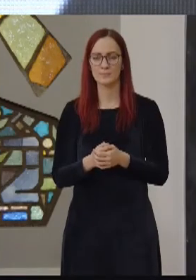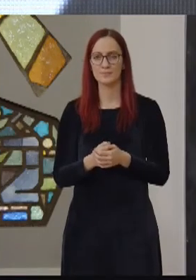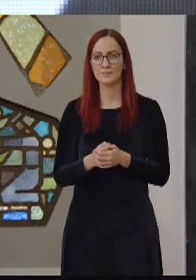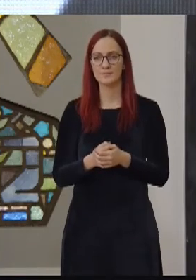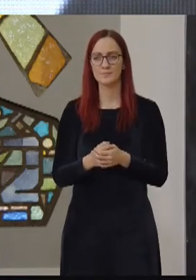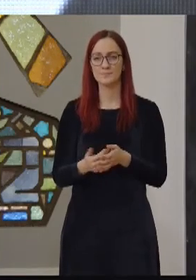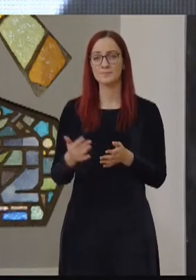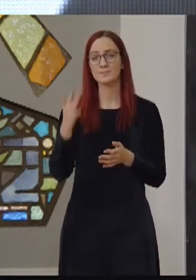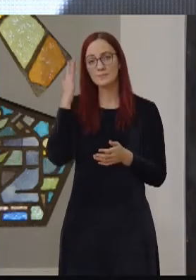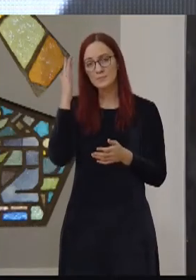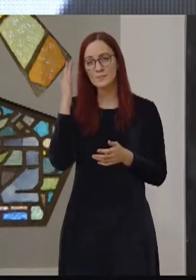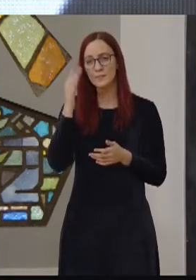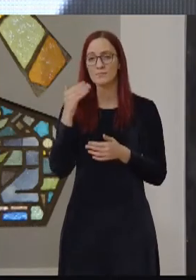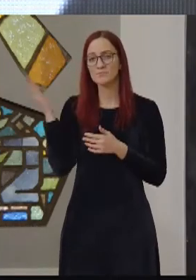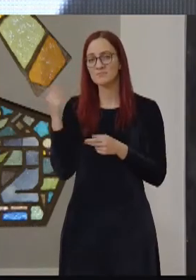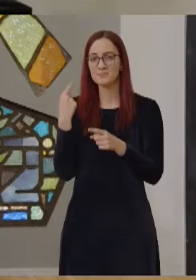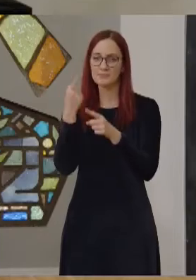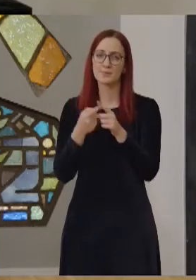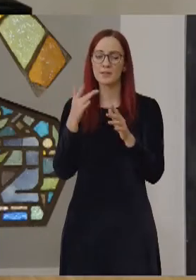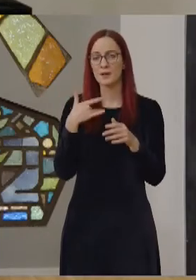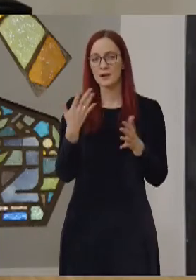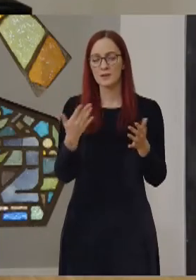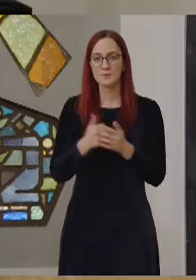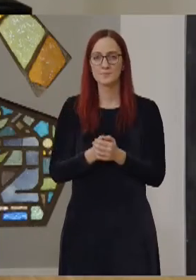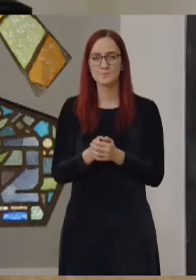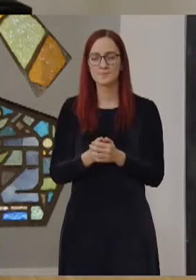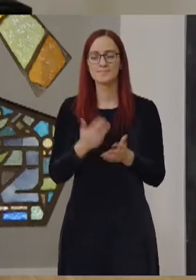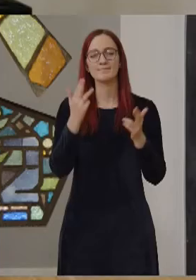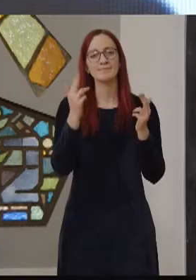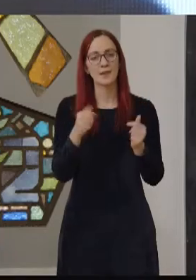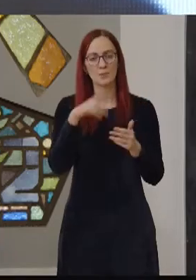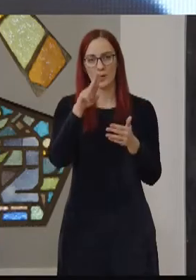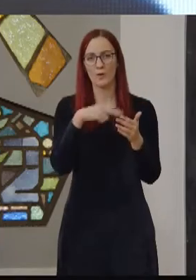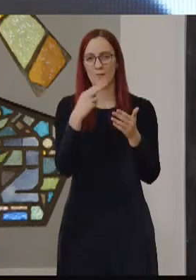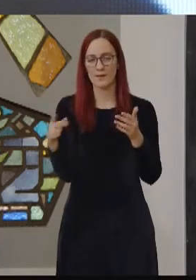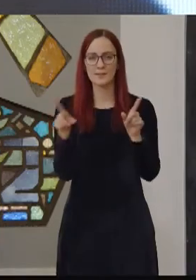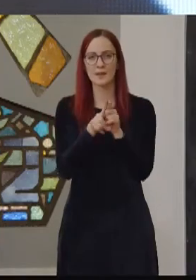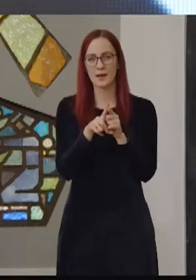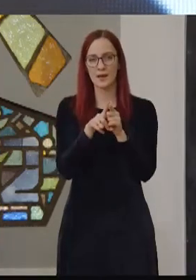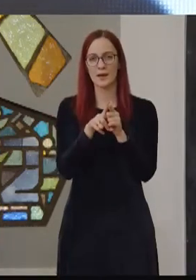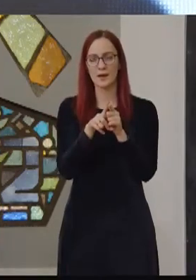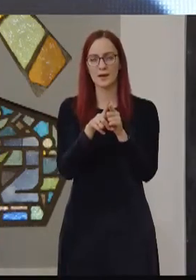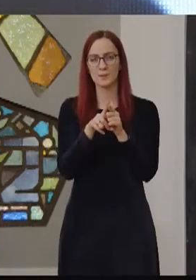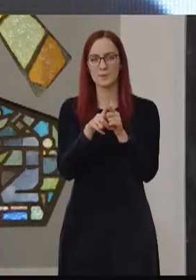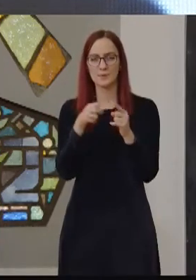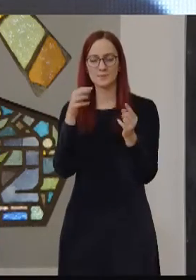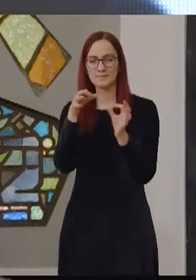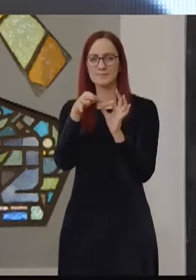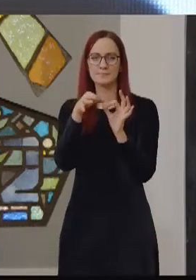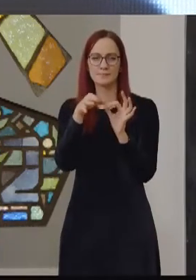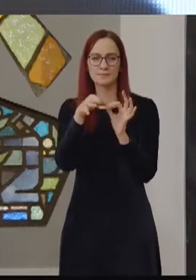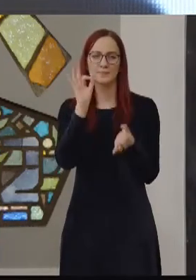needed some decisions. Erika, maybe you could expand on that. Well, this